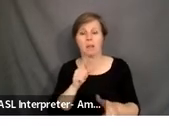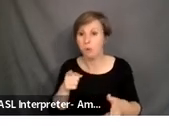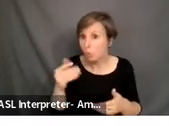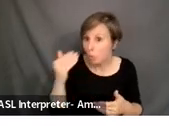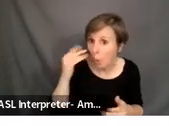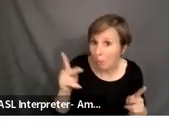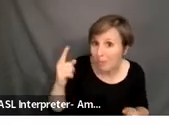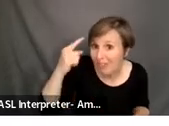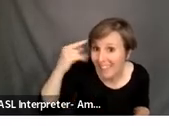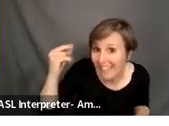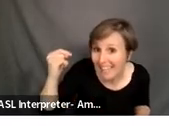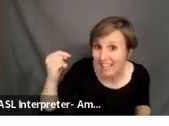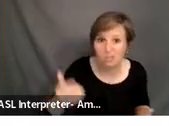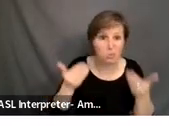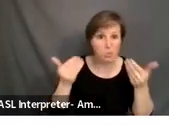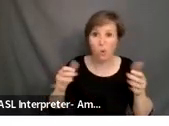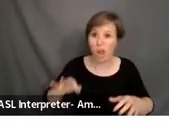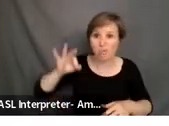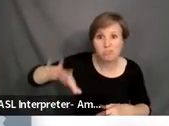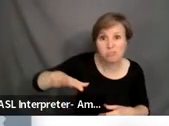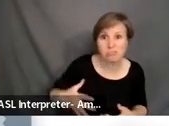people are thinking it. So go ahead and put it out there.